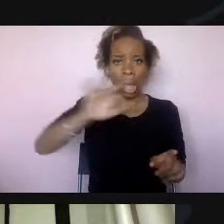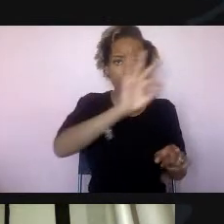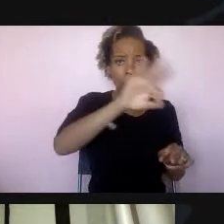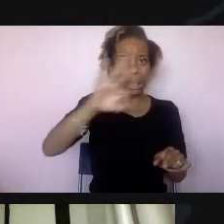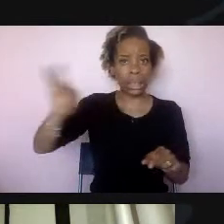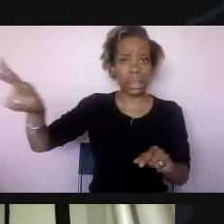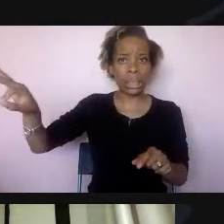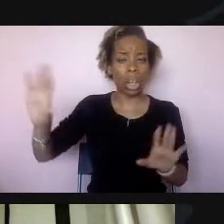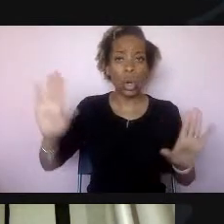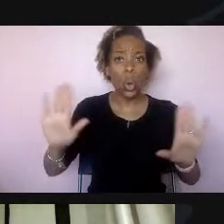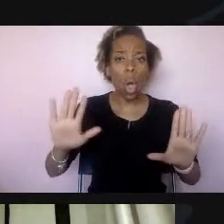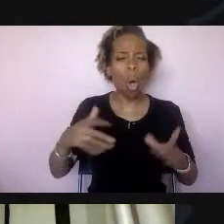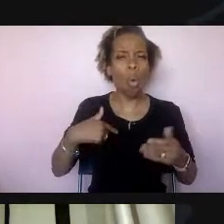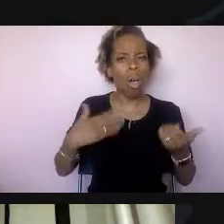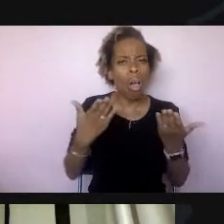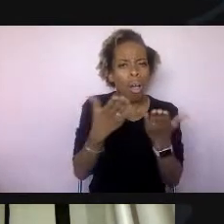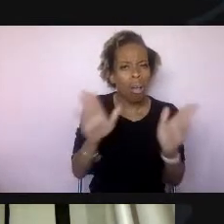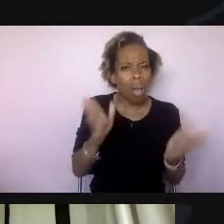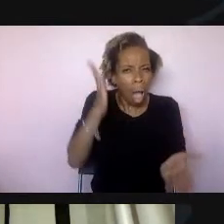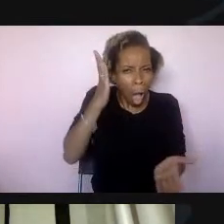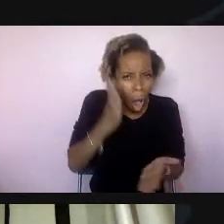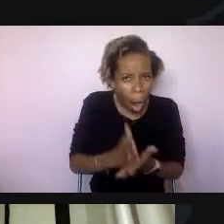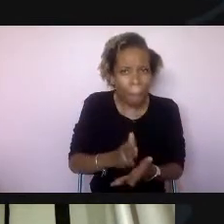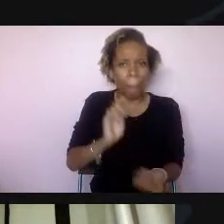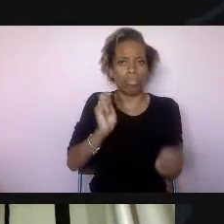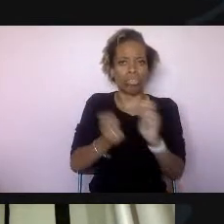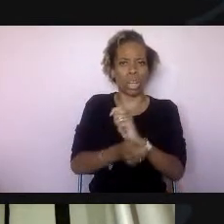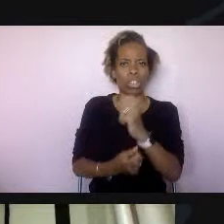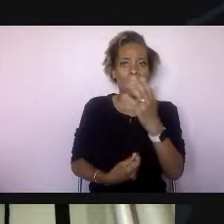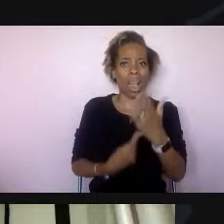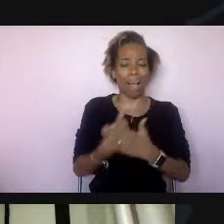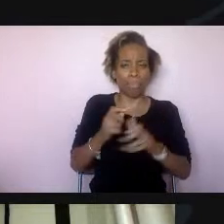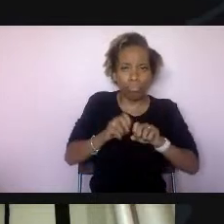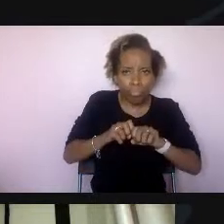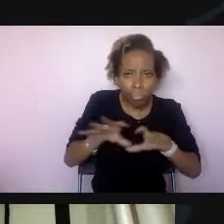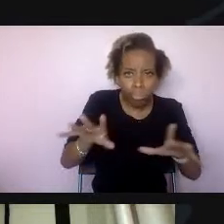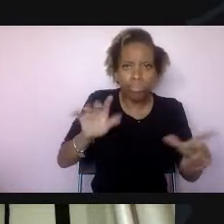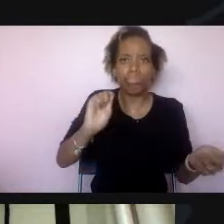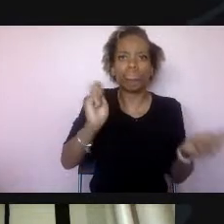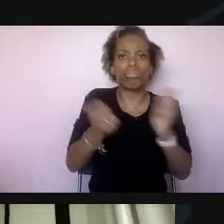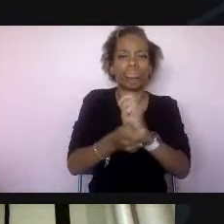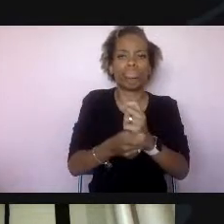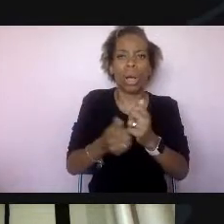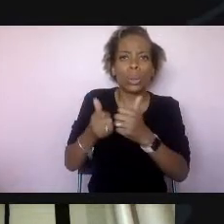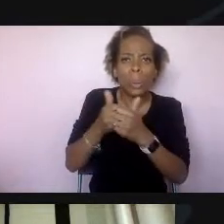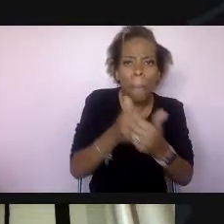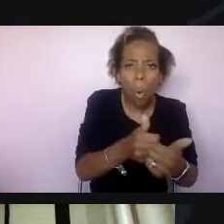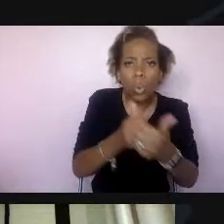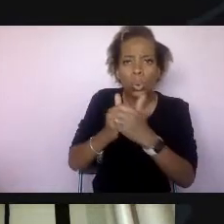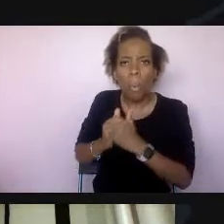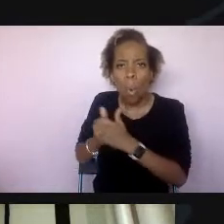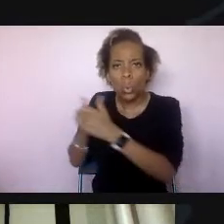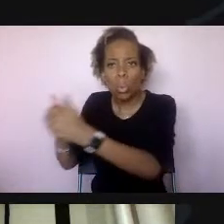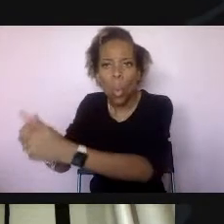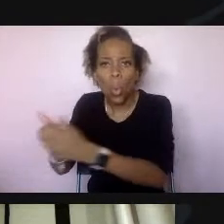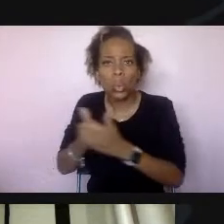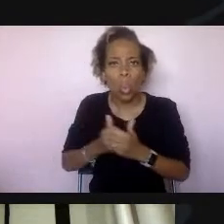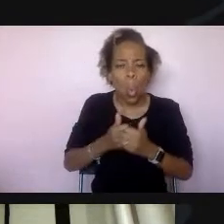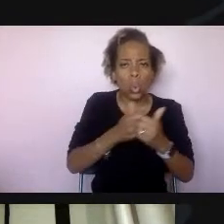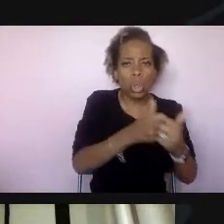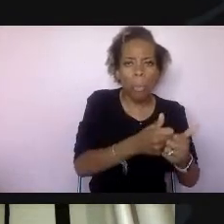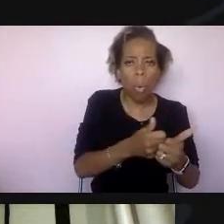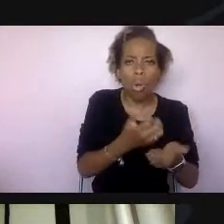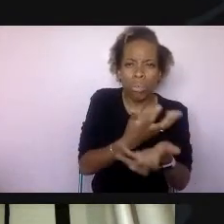put forward people who are willing to talk and share and share those experiences. So discourse,